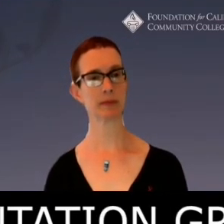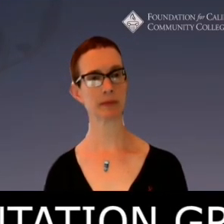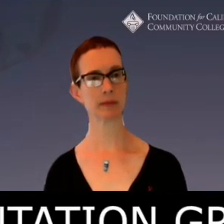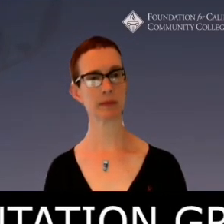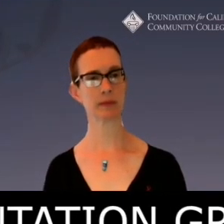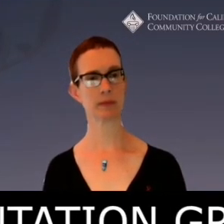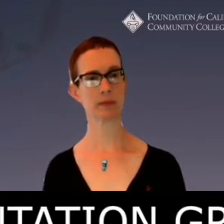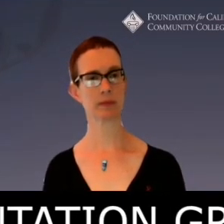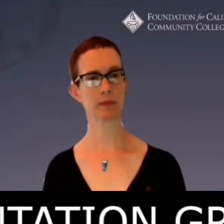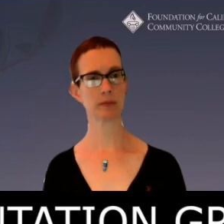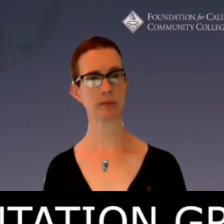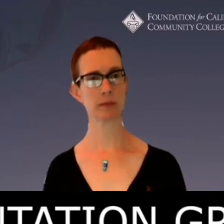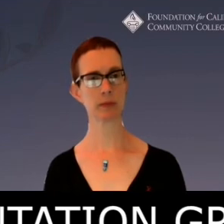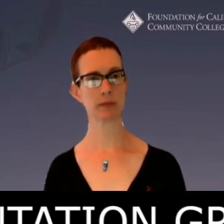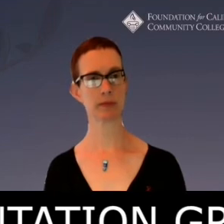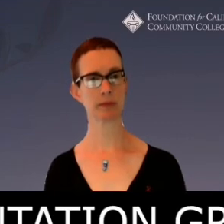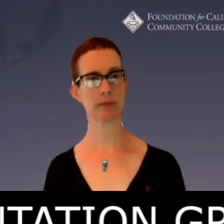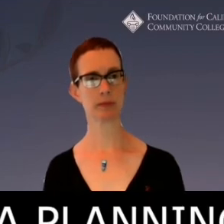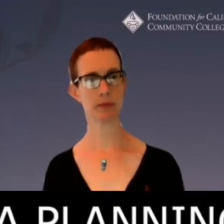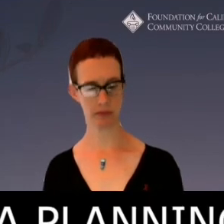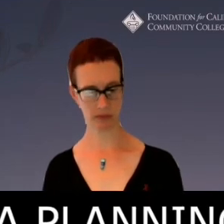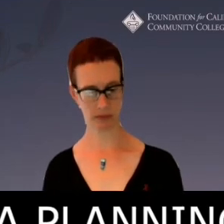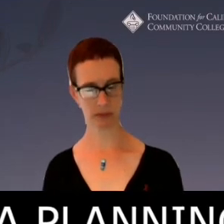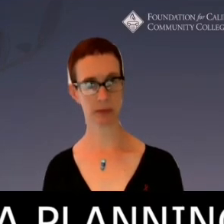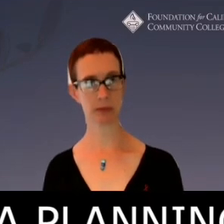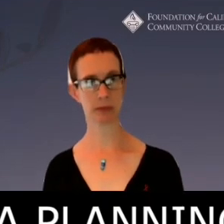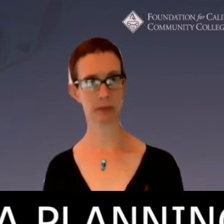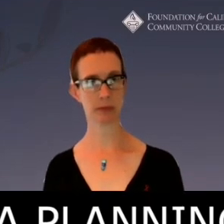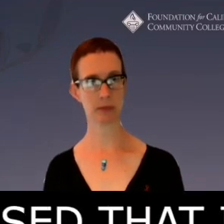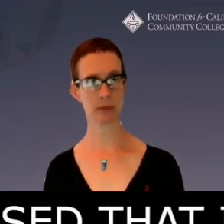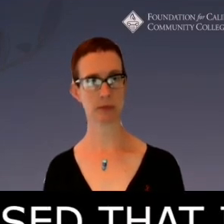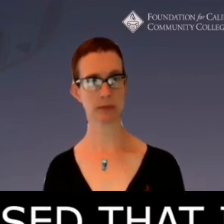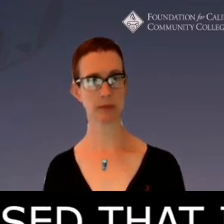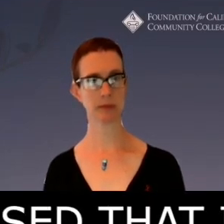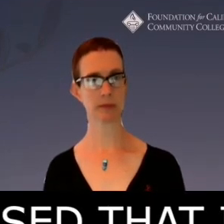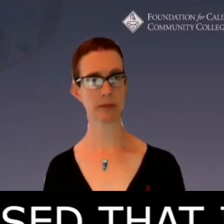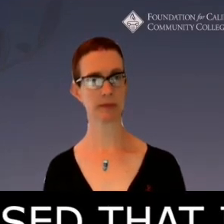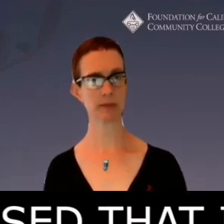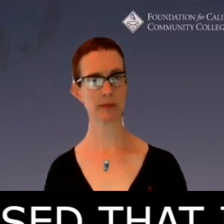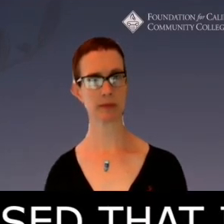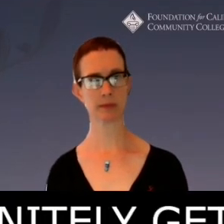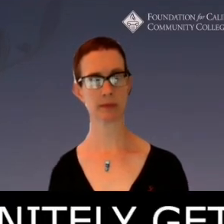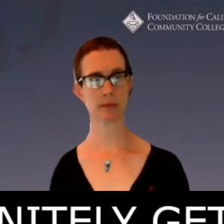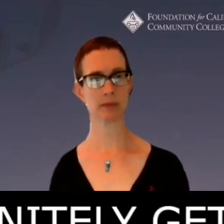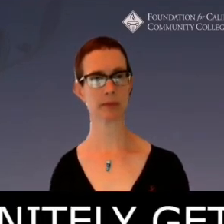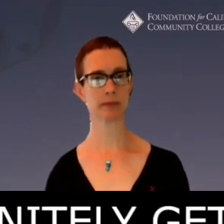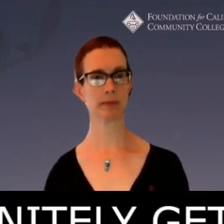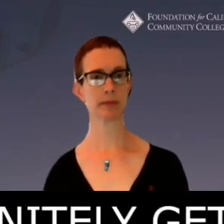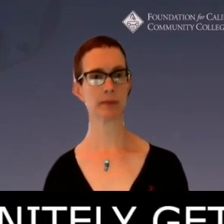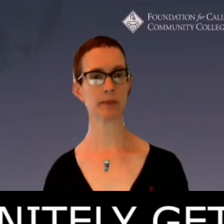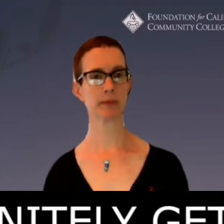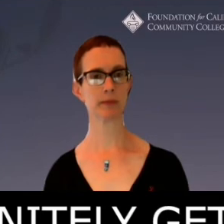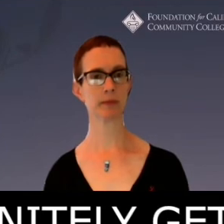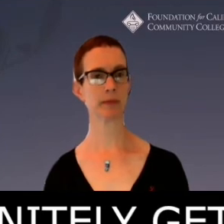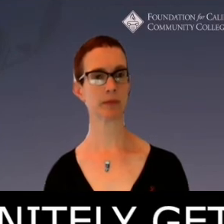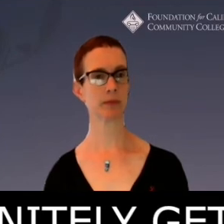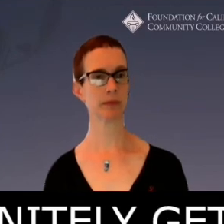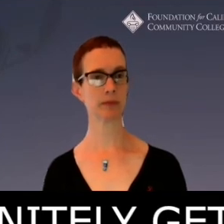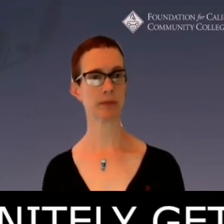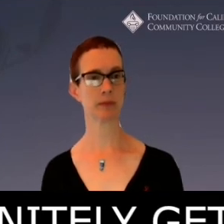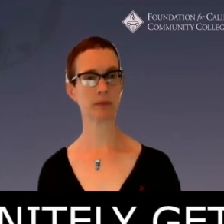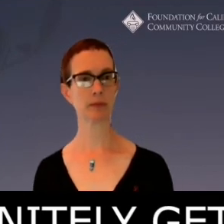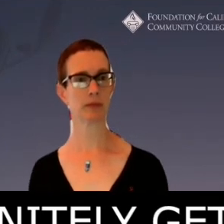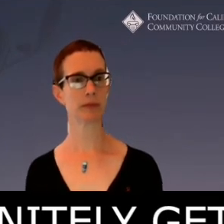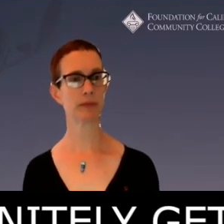a planning grant. We haven't discussed that in particular, so we'll definitely get back to you on that. I'm looking to